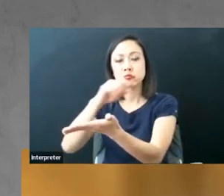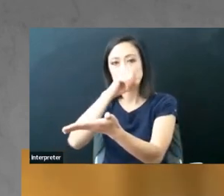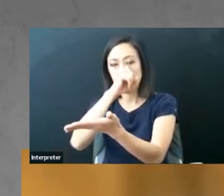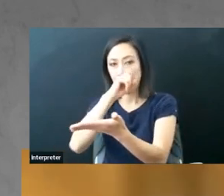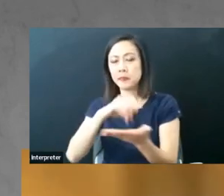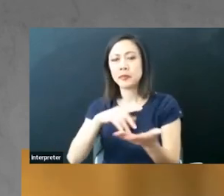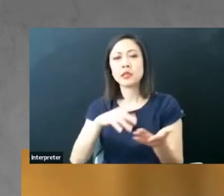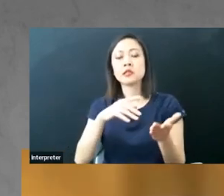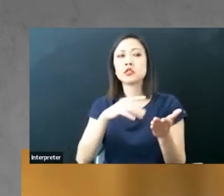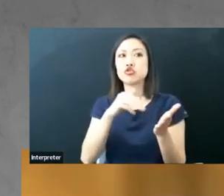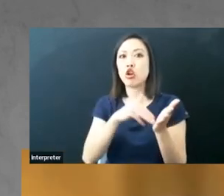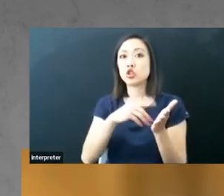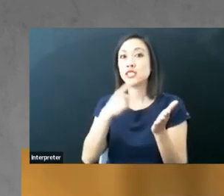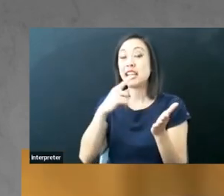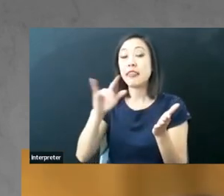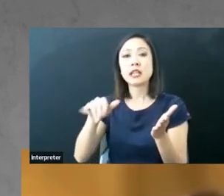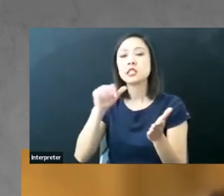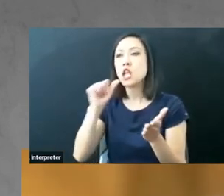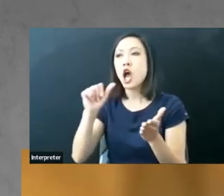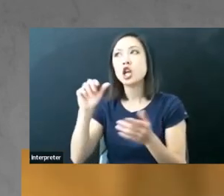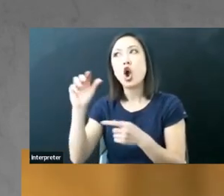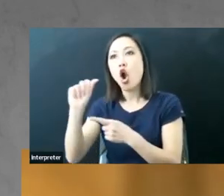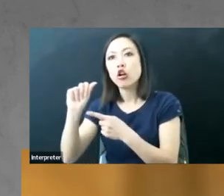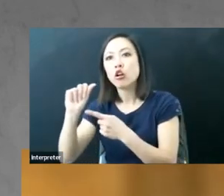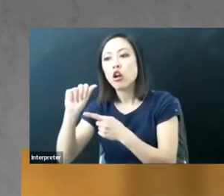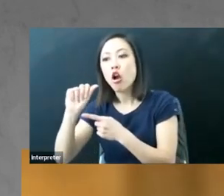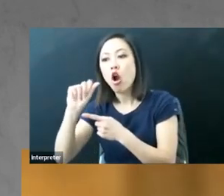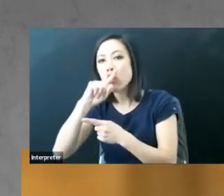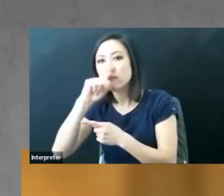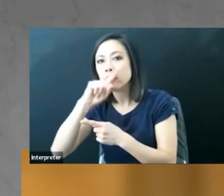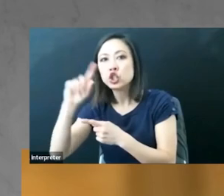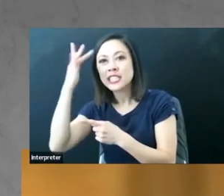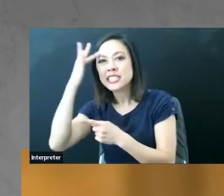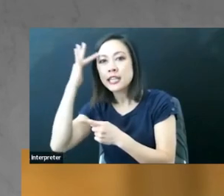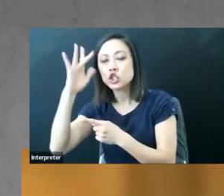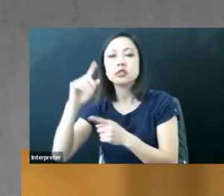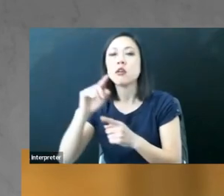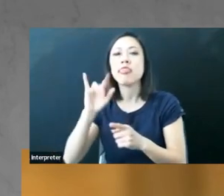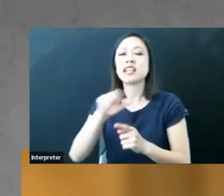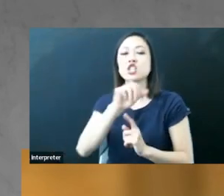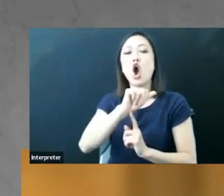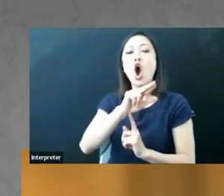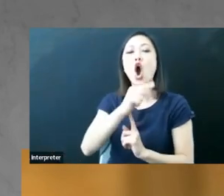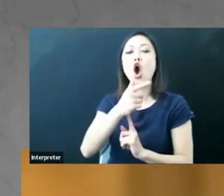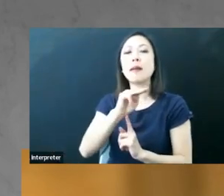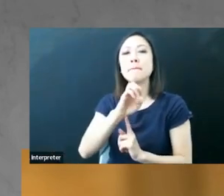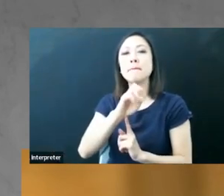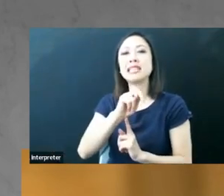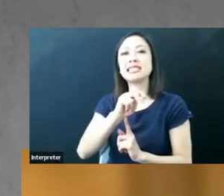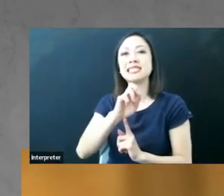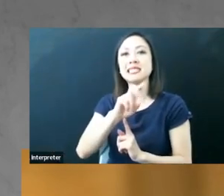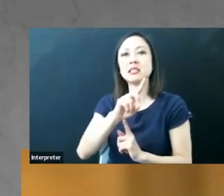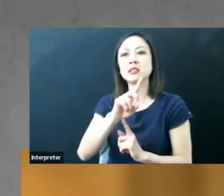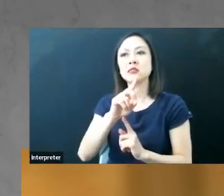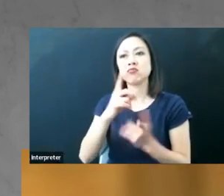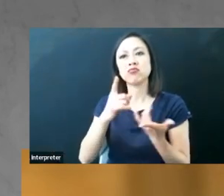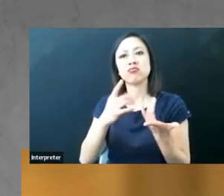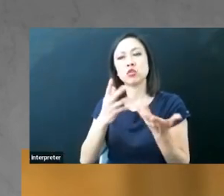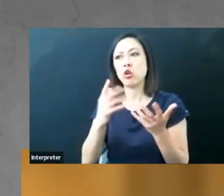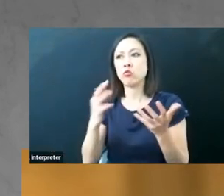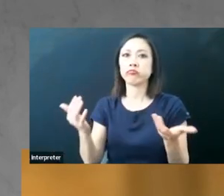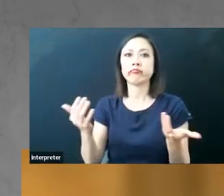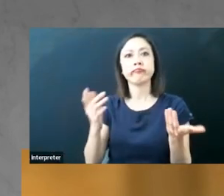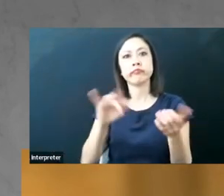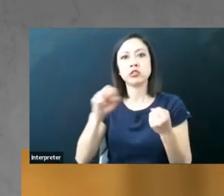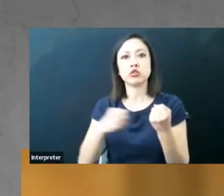artificial intelligence, it's augmented. It helps us see where we should focus. Same with colonoscopies. So it's on and on and on. So what am